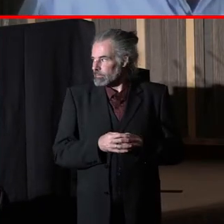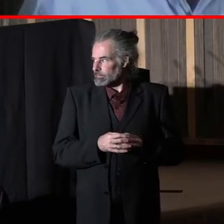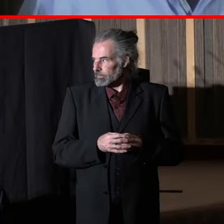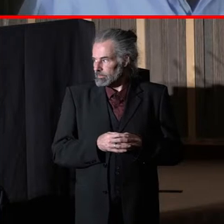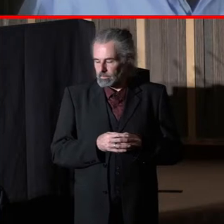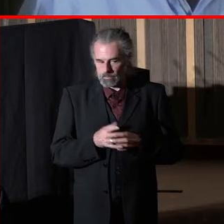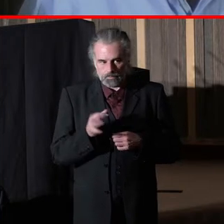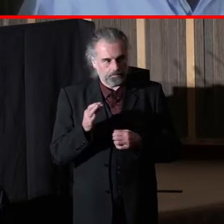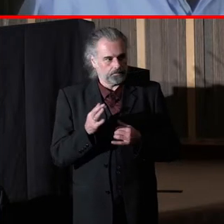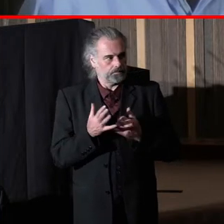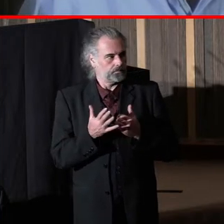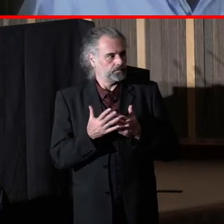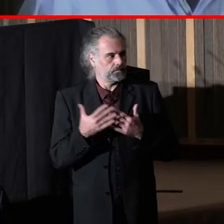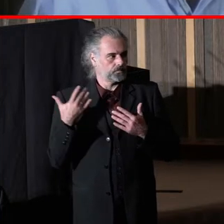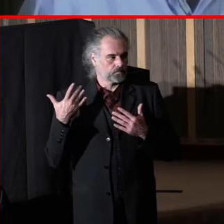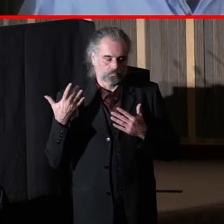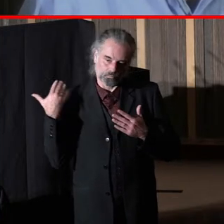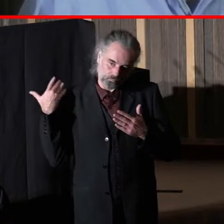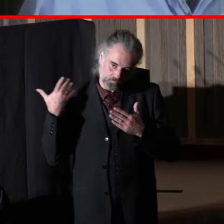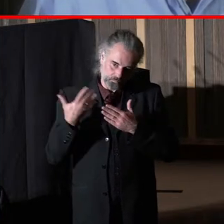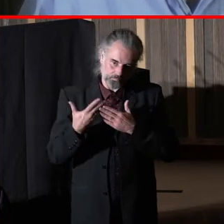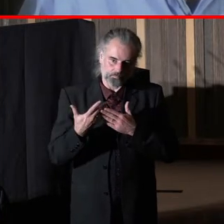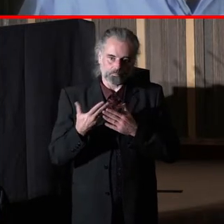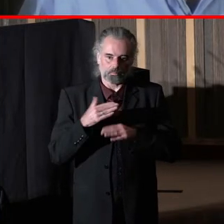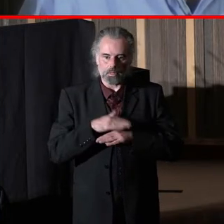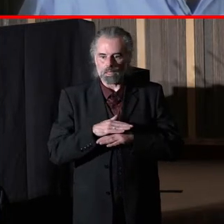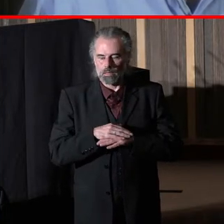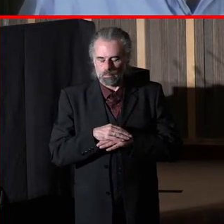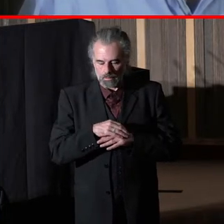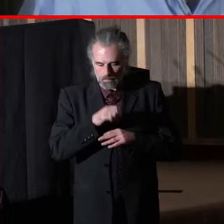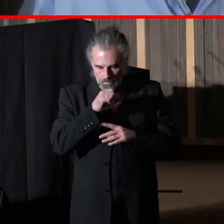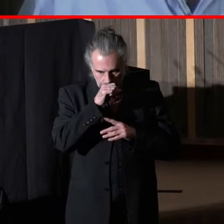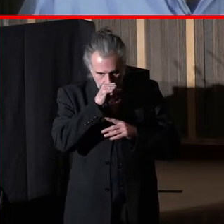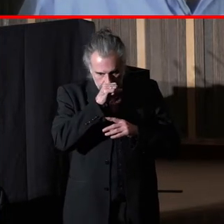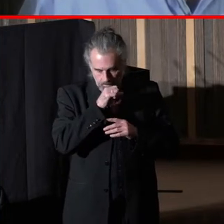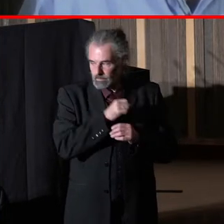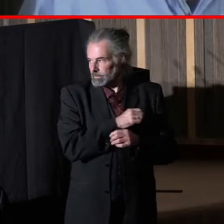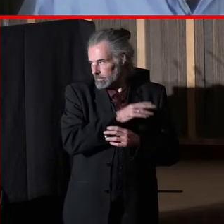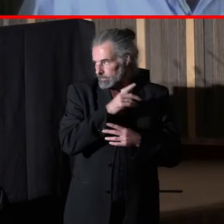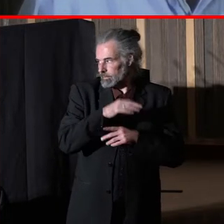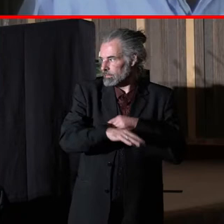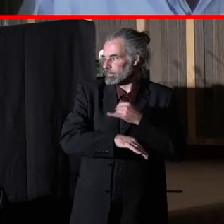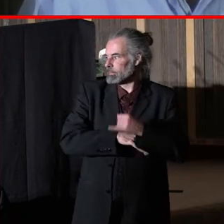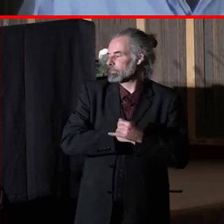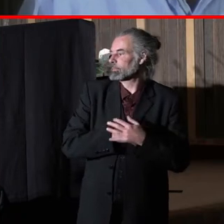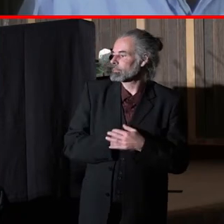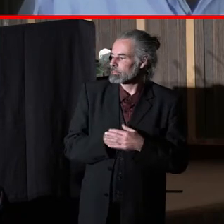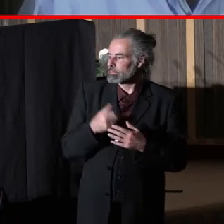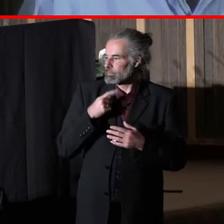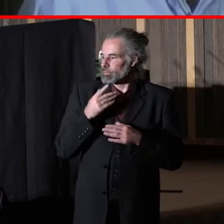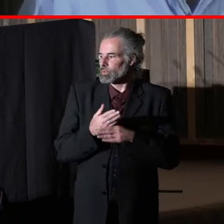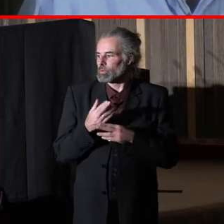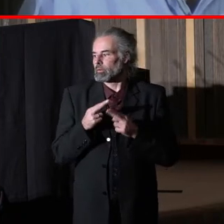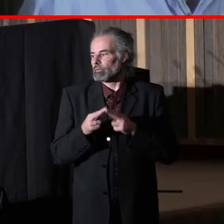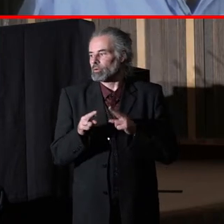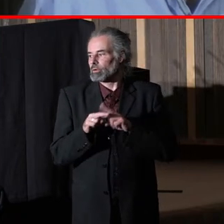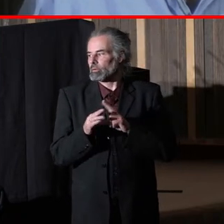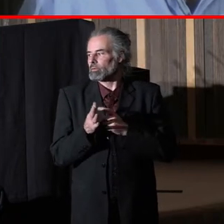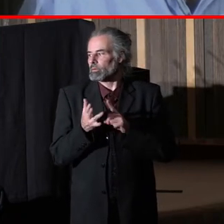We didn't have a very long lead up time for this project, but the way that we work in Forum Theatre is that